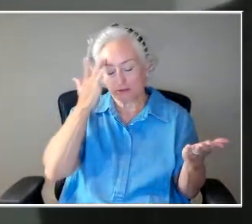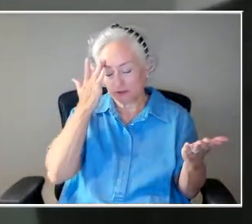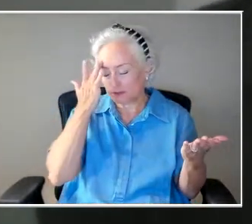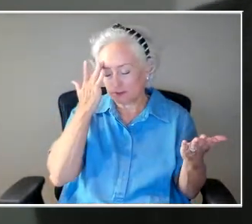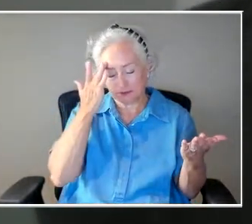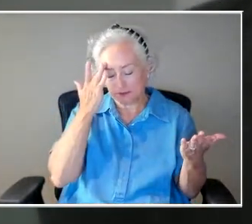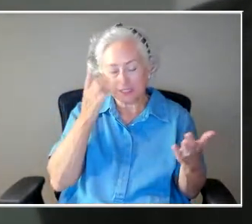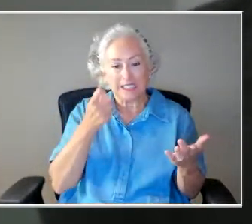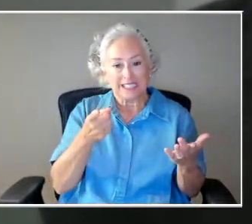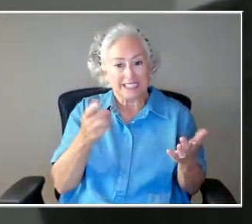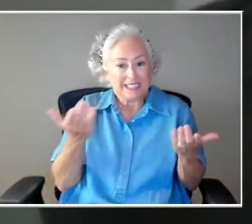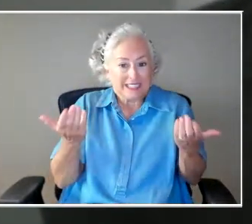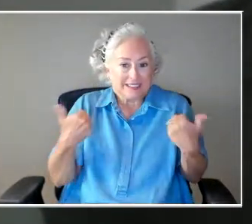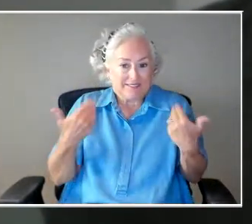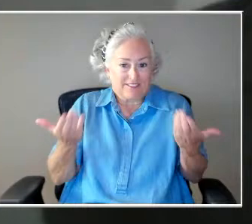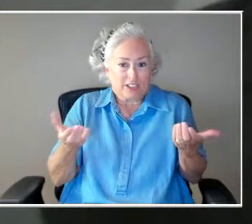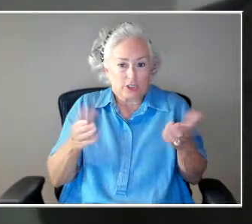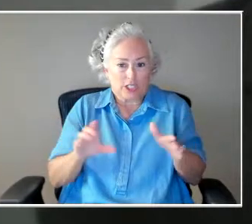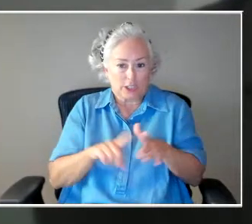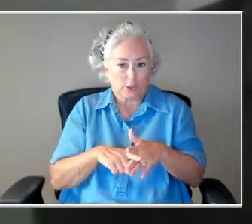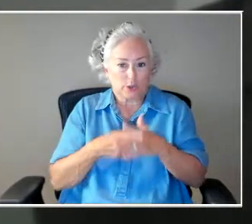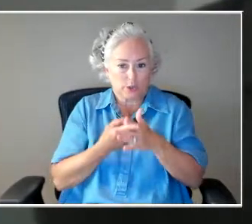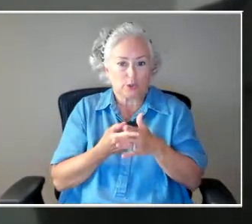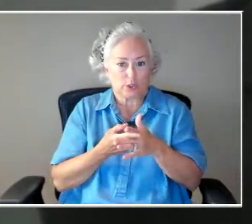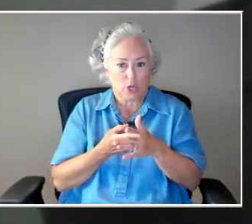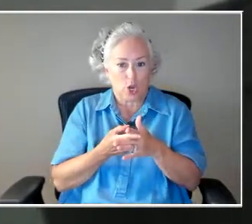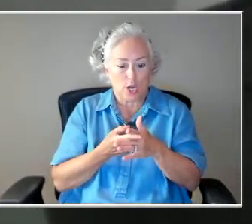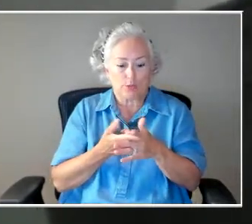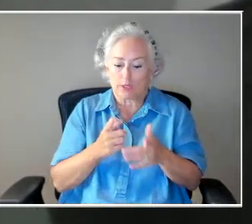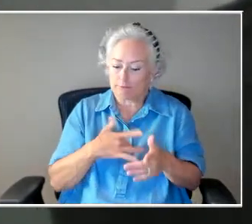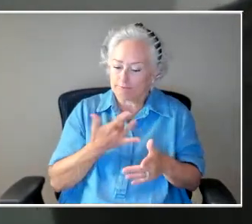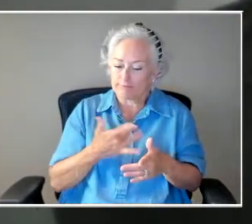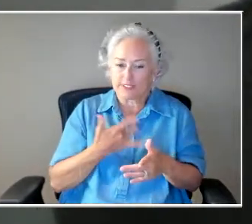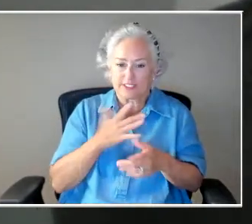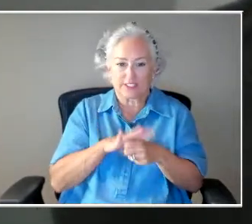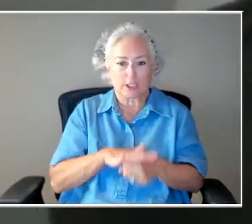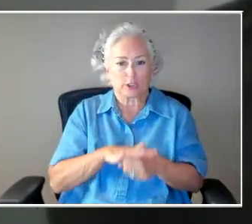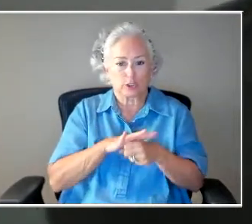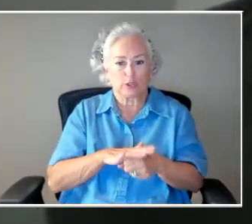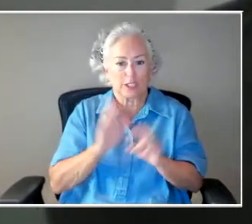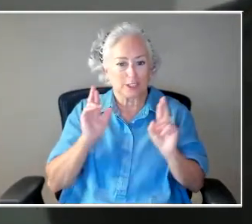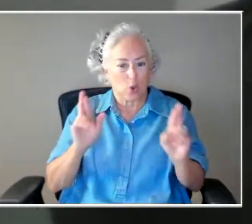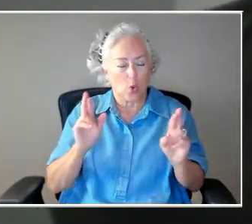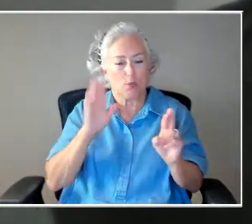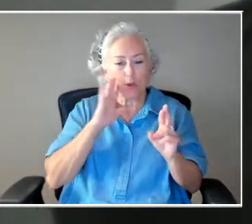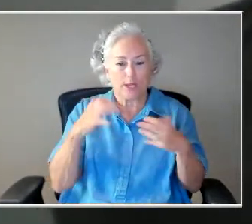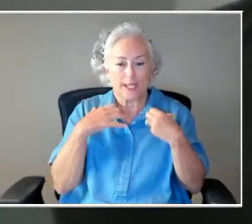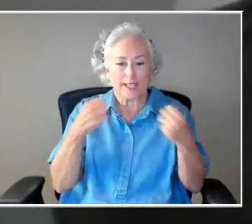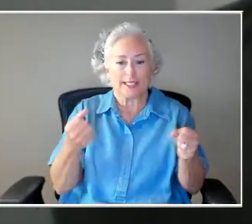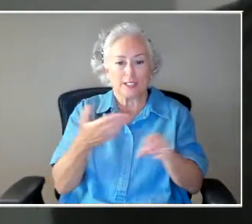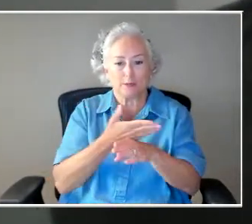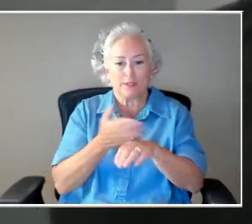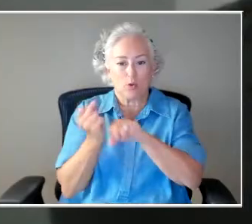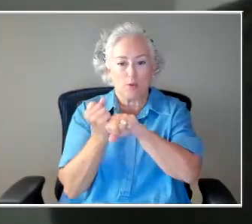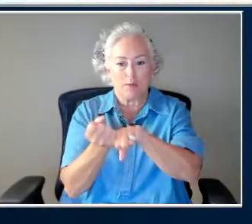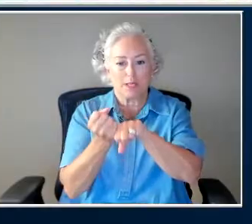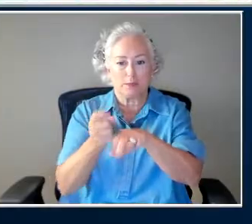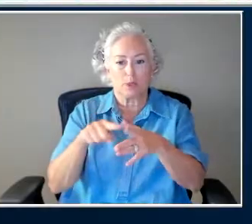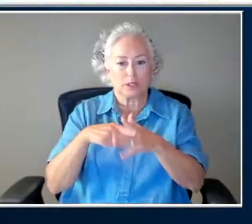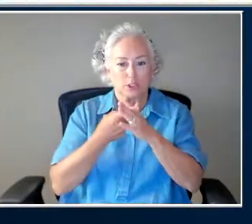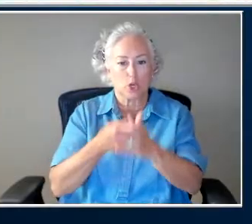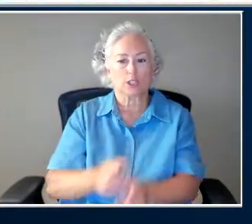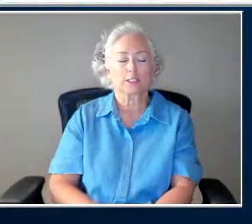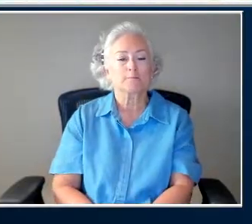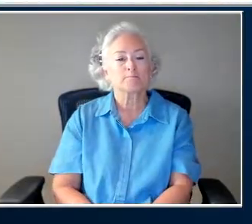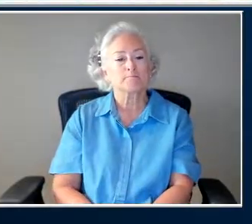chance to start, and we were just pretty stressed and hoping that we could get it healed before baseball started. Was this your